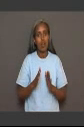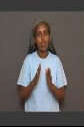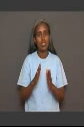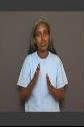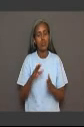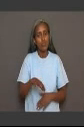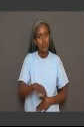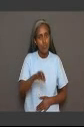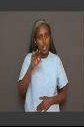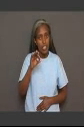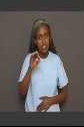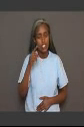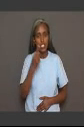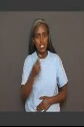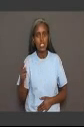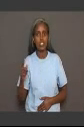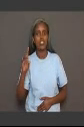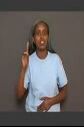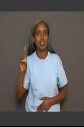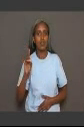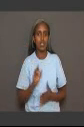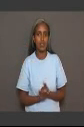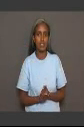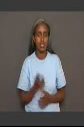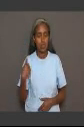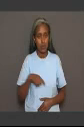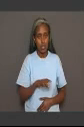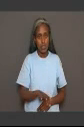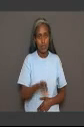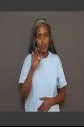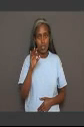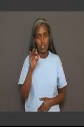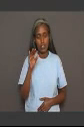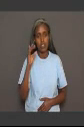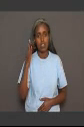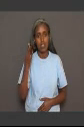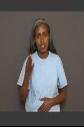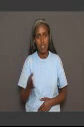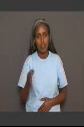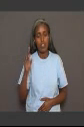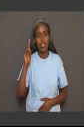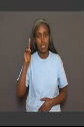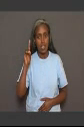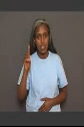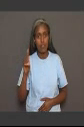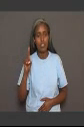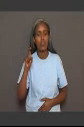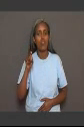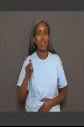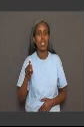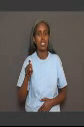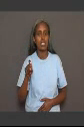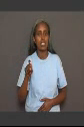find each derivative. We find that f derivative of